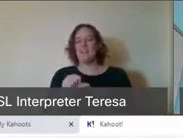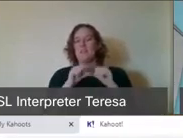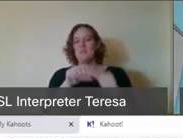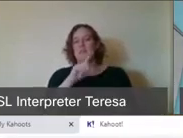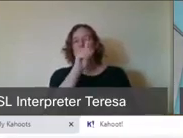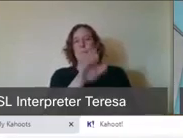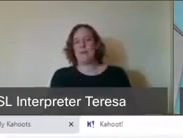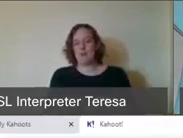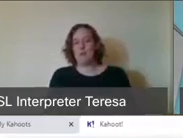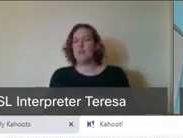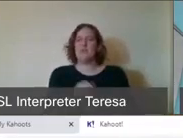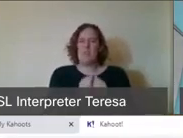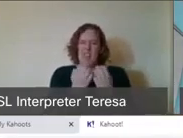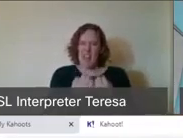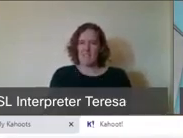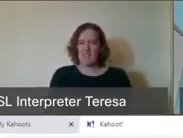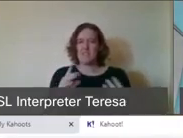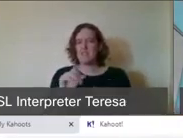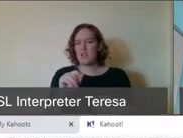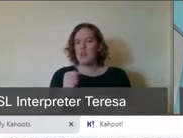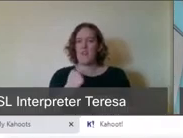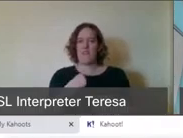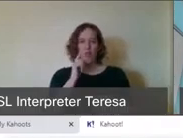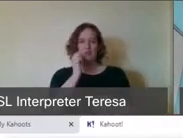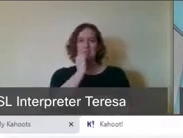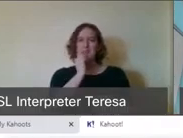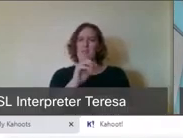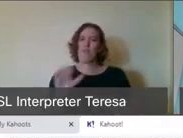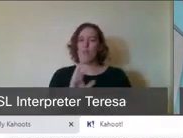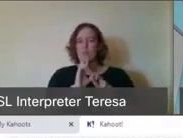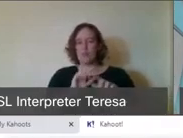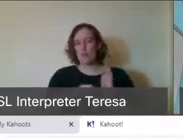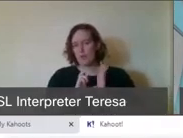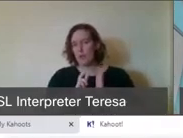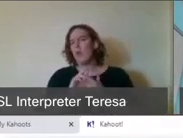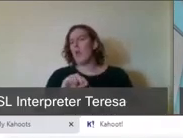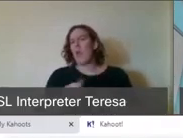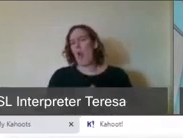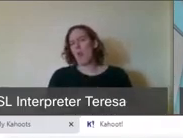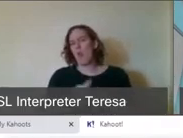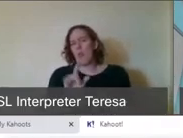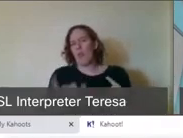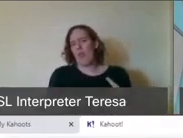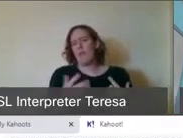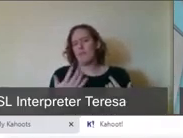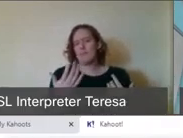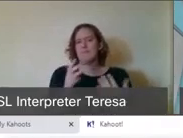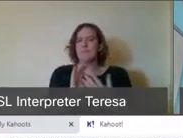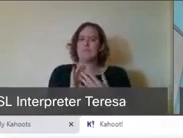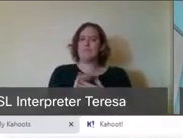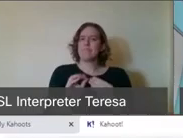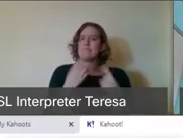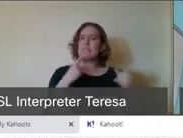in the data that we performance reviews on a daily basis, and also in just in the anecdotal success stories that we heard